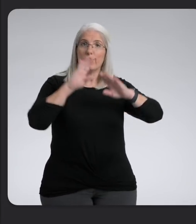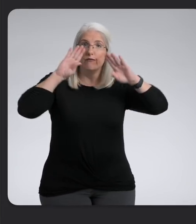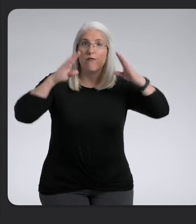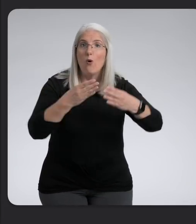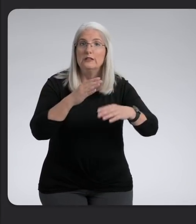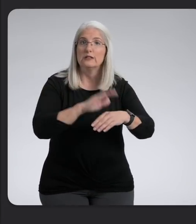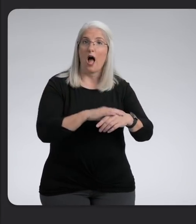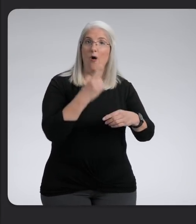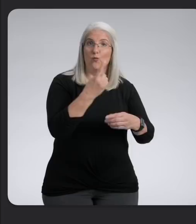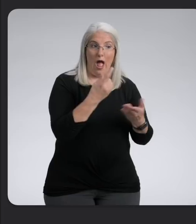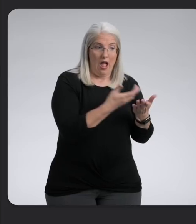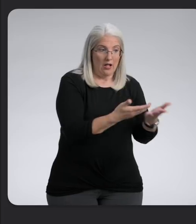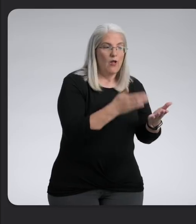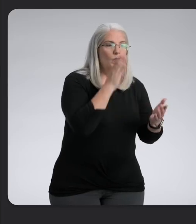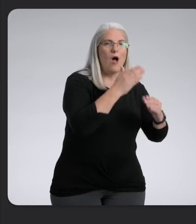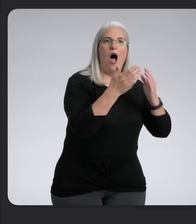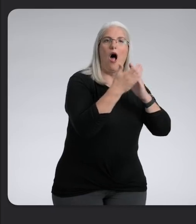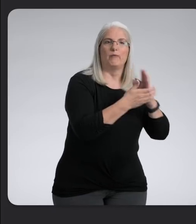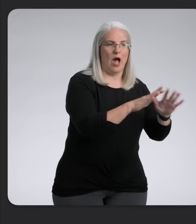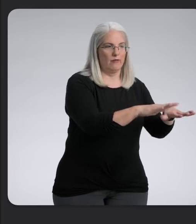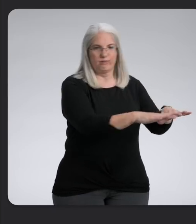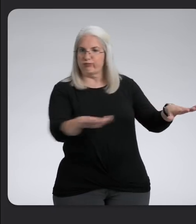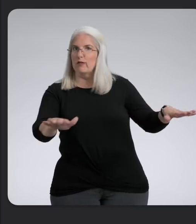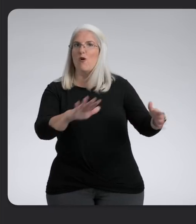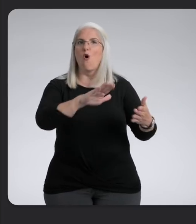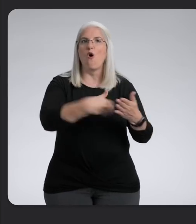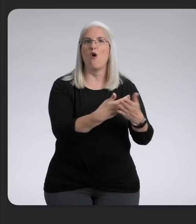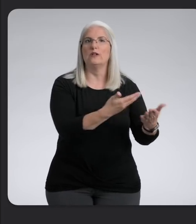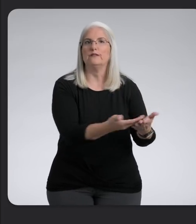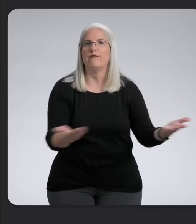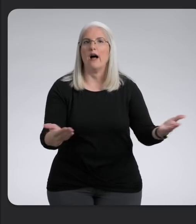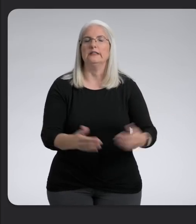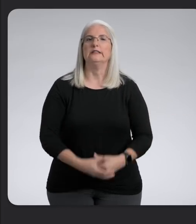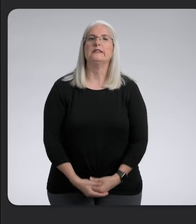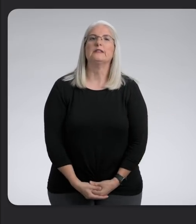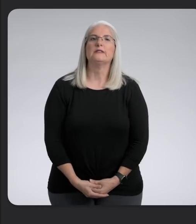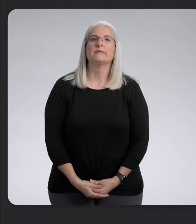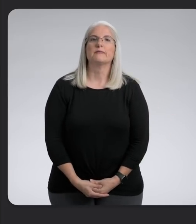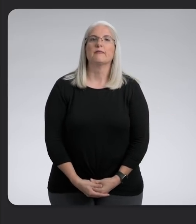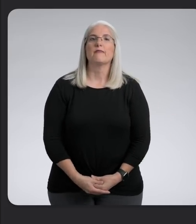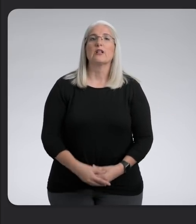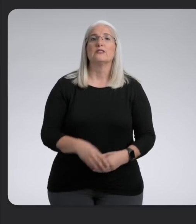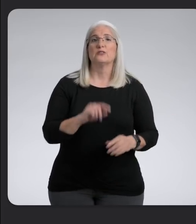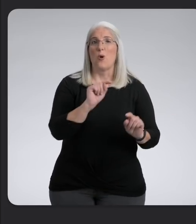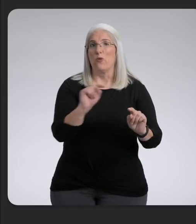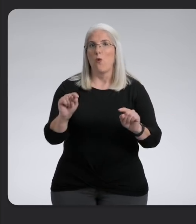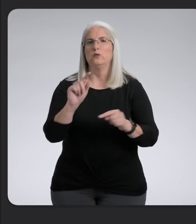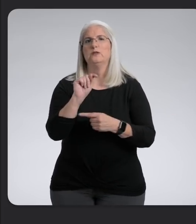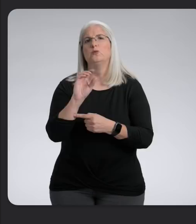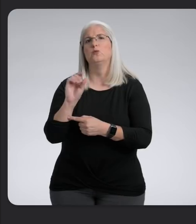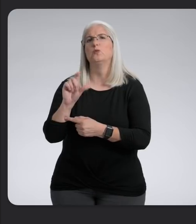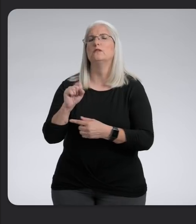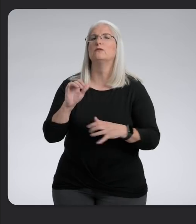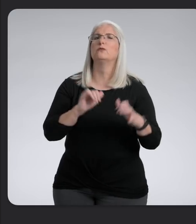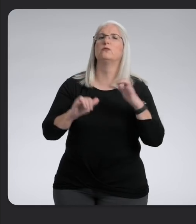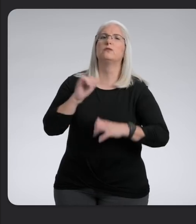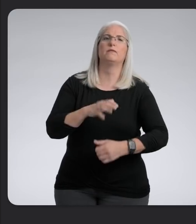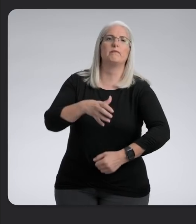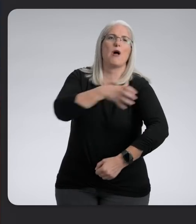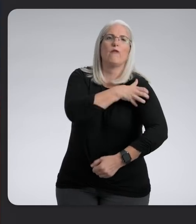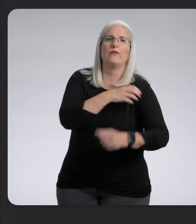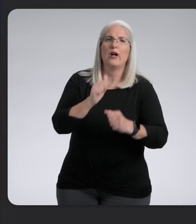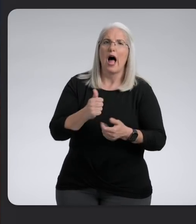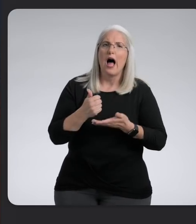on all your other devices. We think together, these tools are a really powerful way to help you find balance.